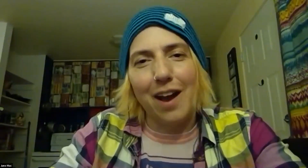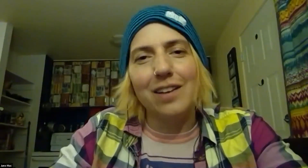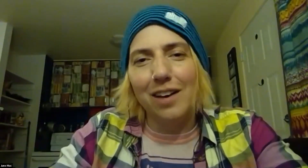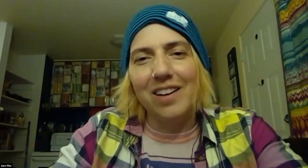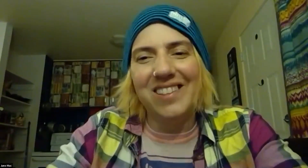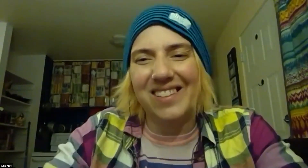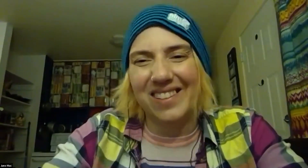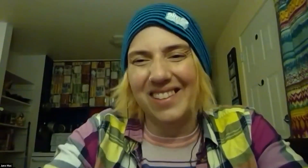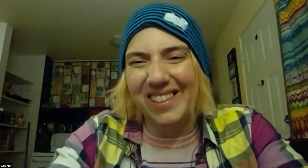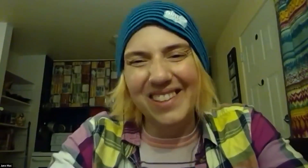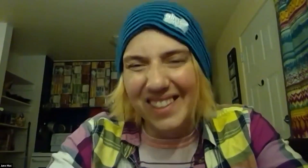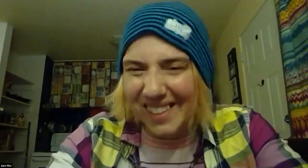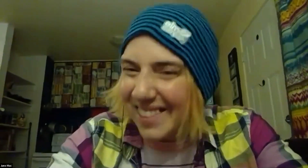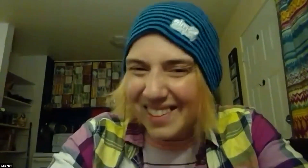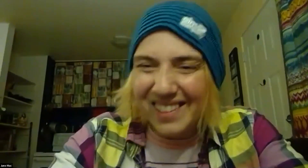doing that.